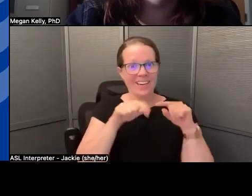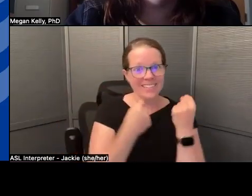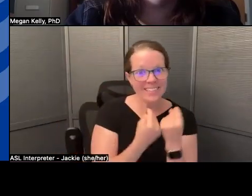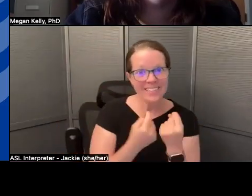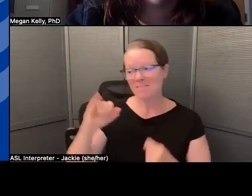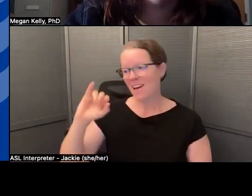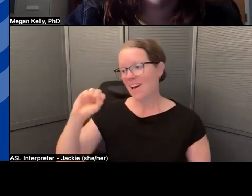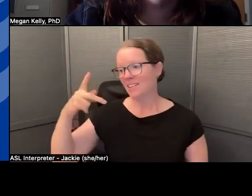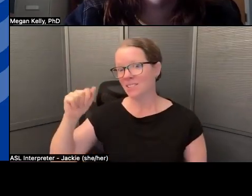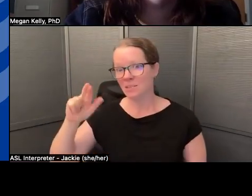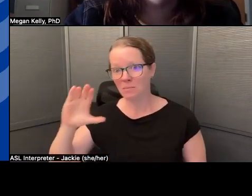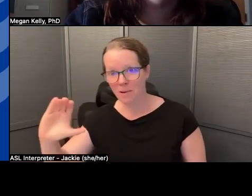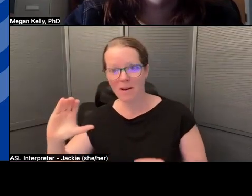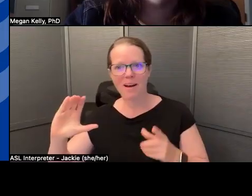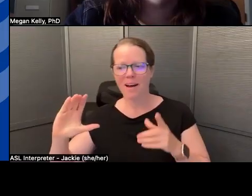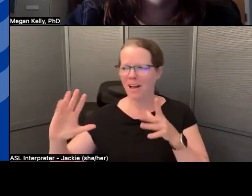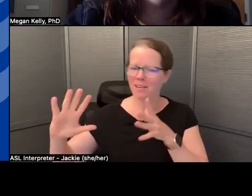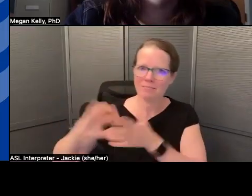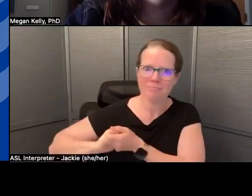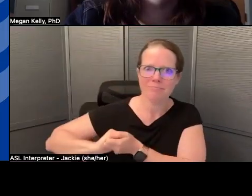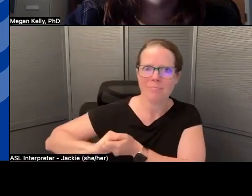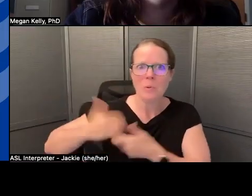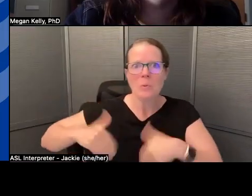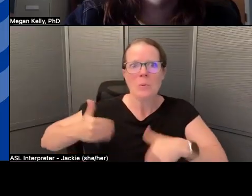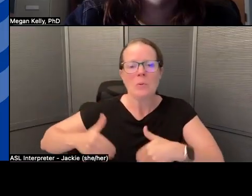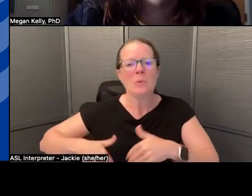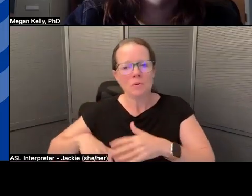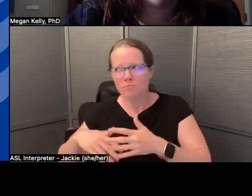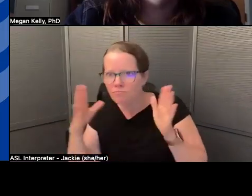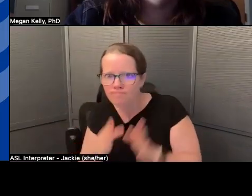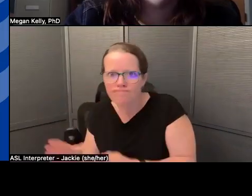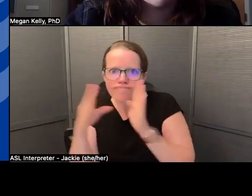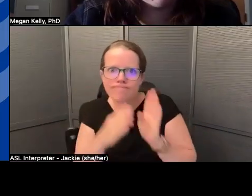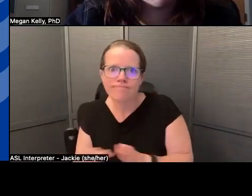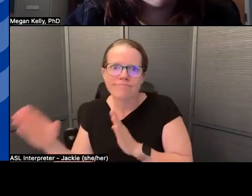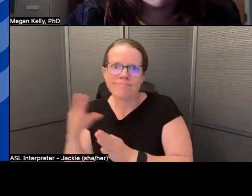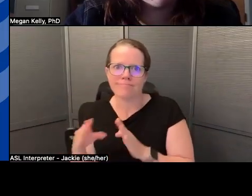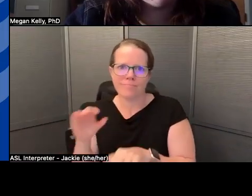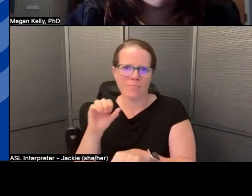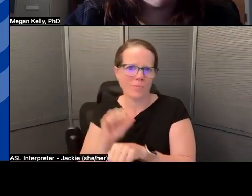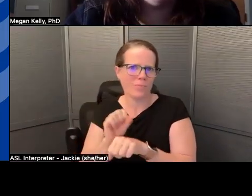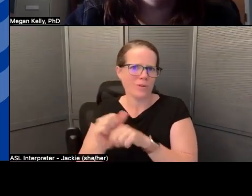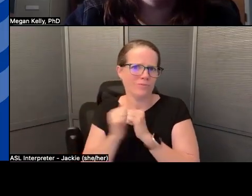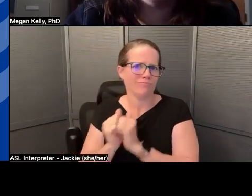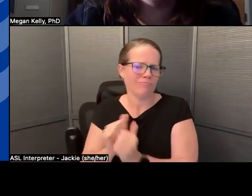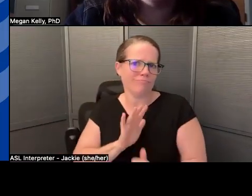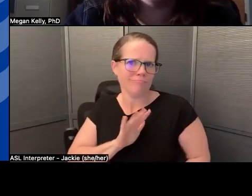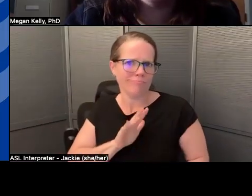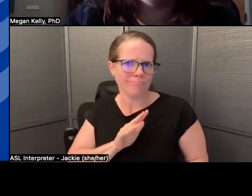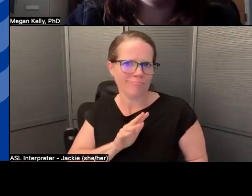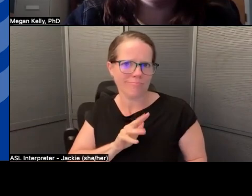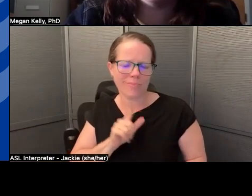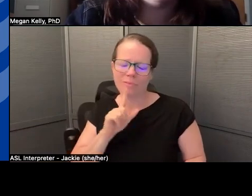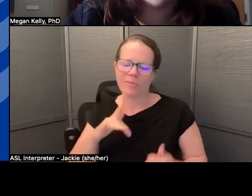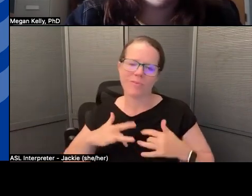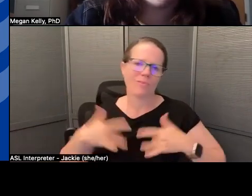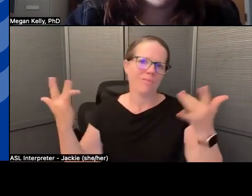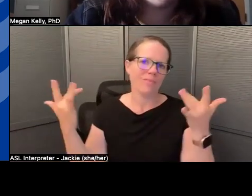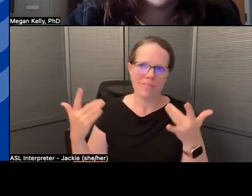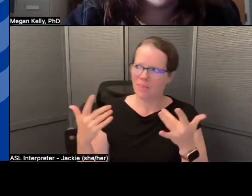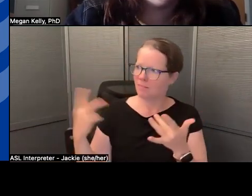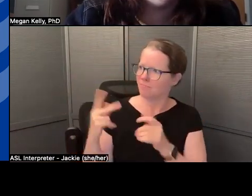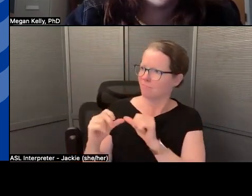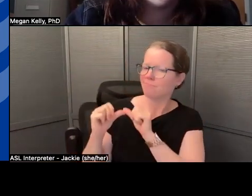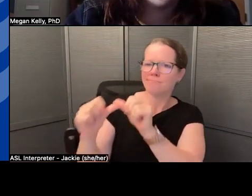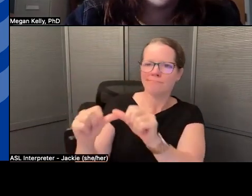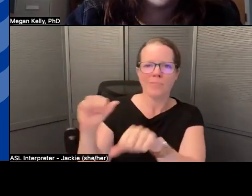and cooperation that went into today's conference. We are grateful for the continued partnership between our centers. Thank you